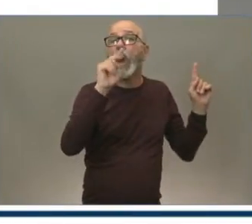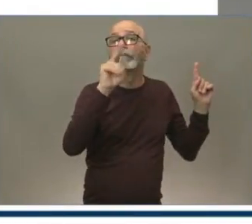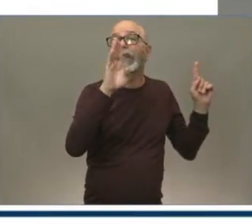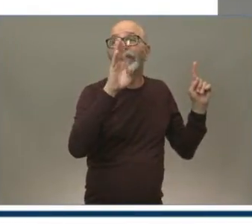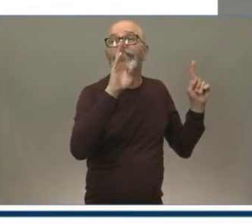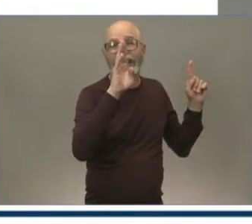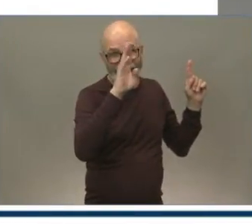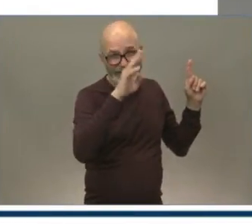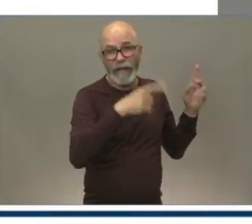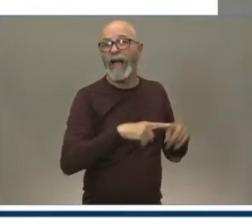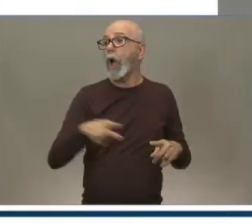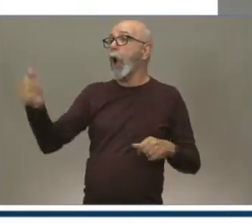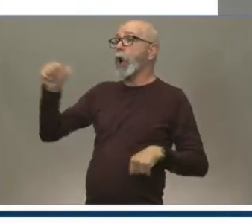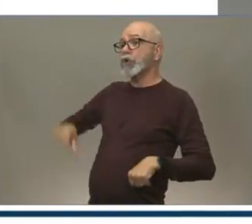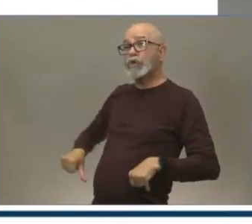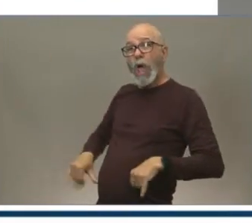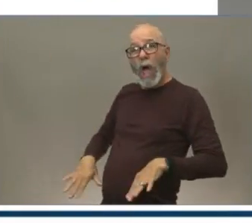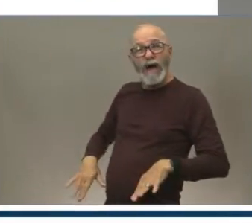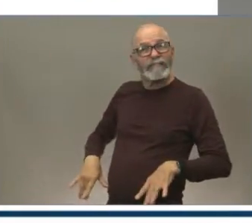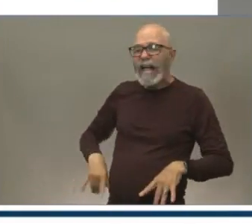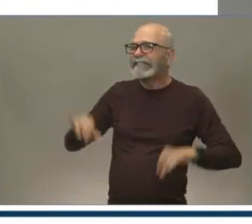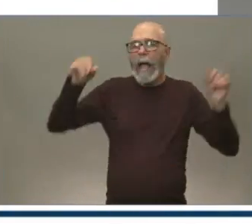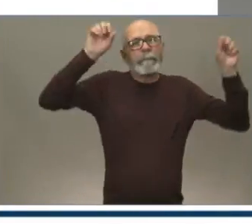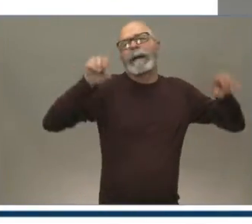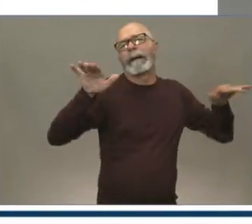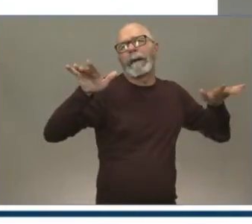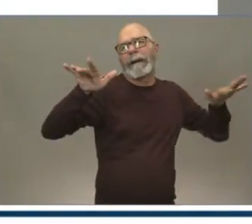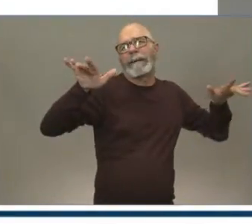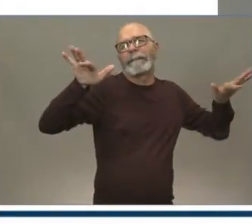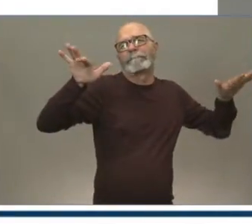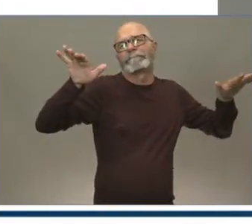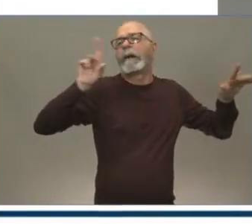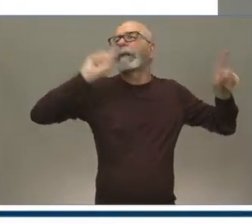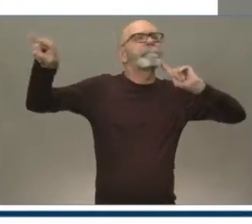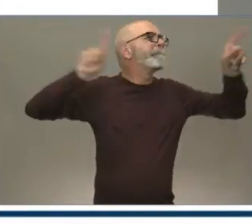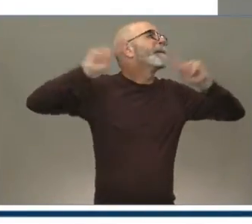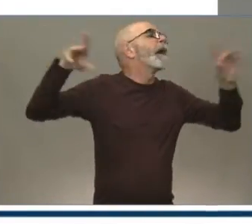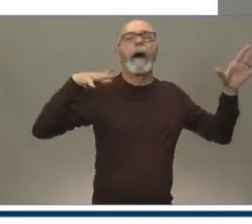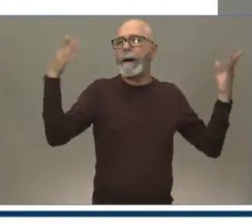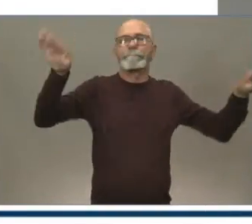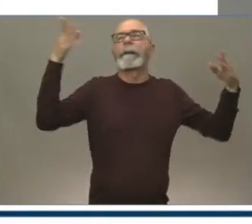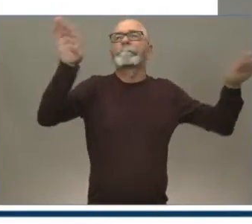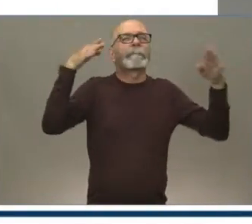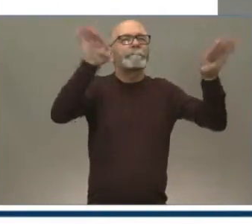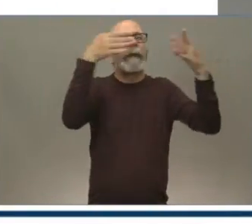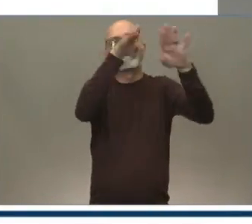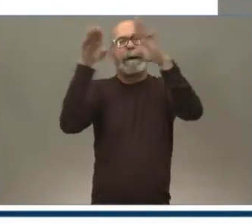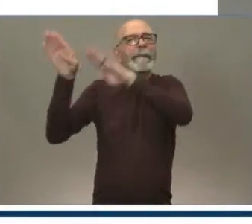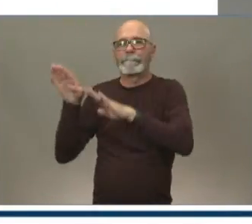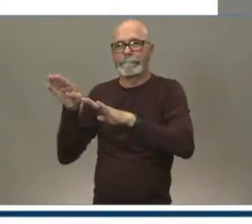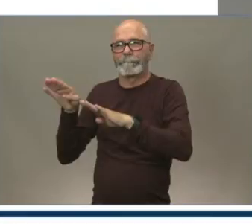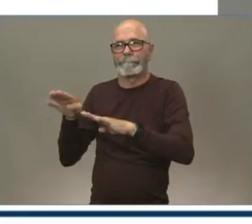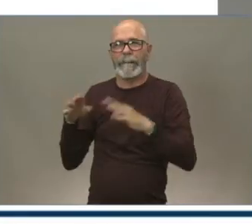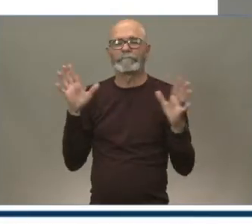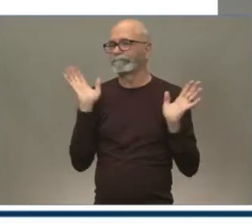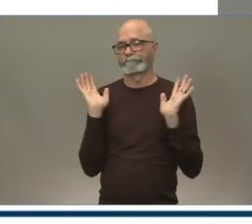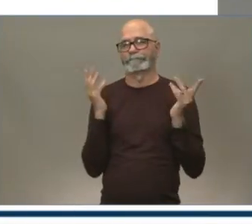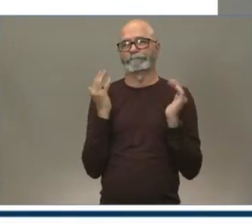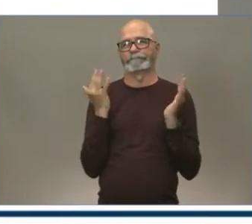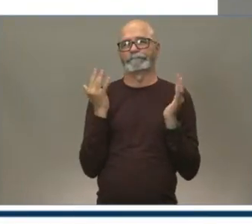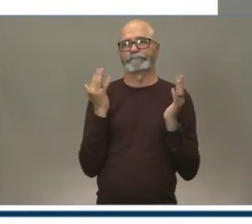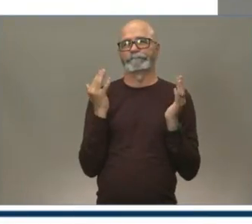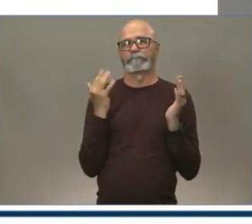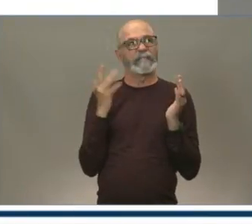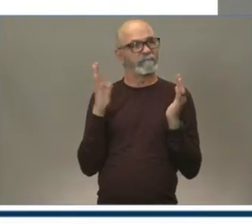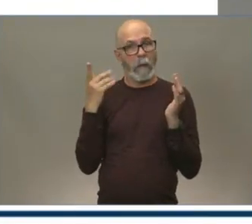similar situations. They both have acted firmly and early in parts of their province, or Newfoundland, it was the whole province, and it has worked. So